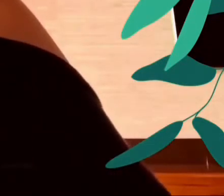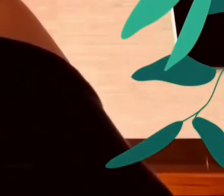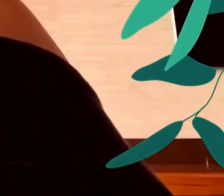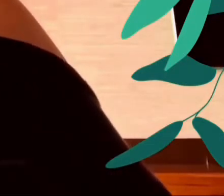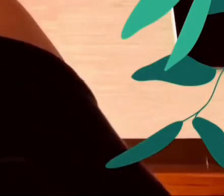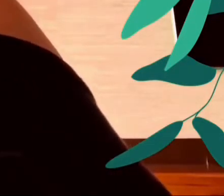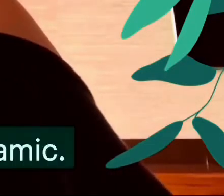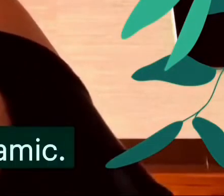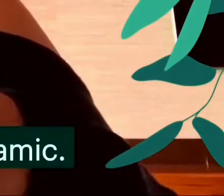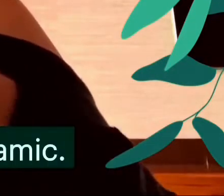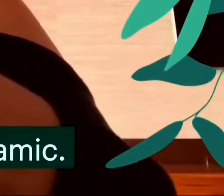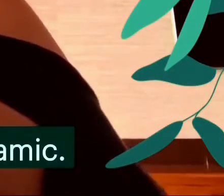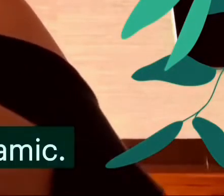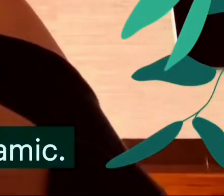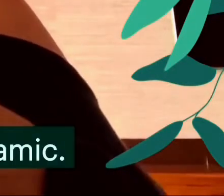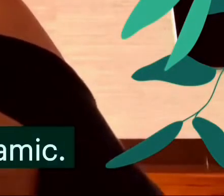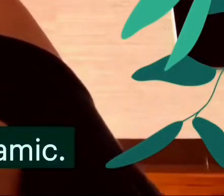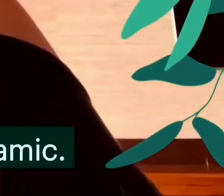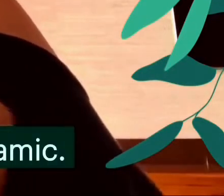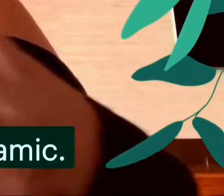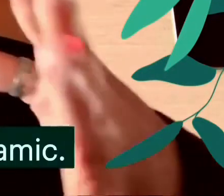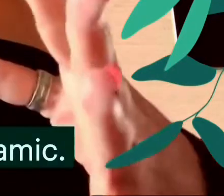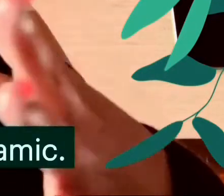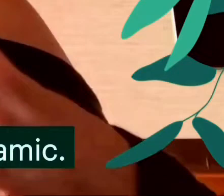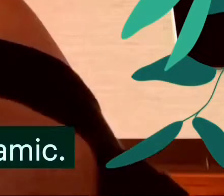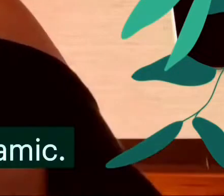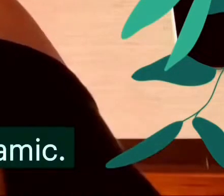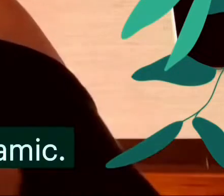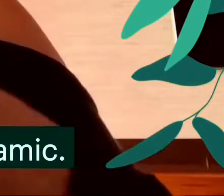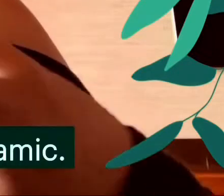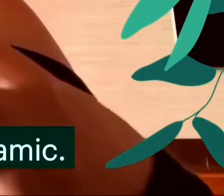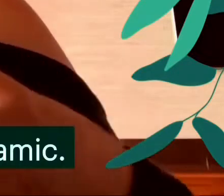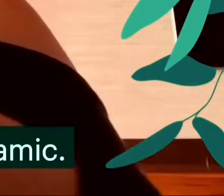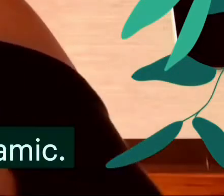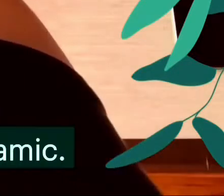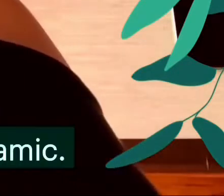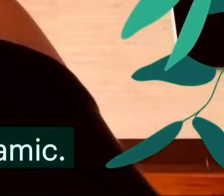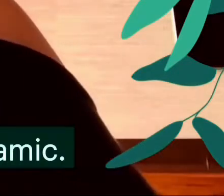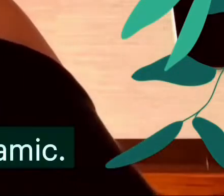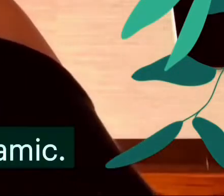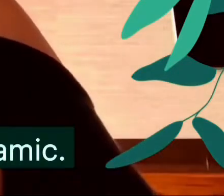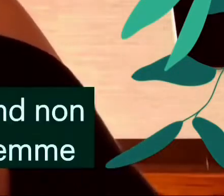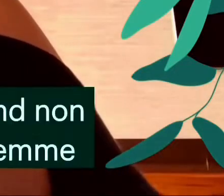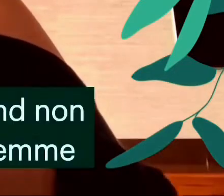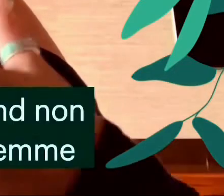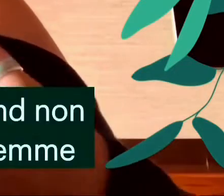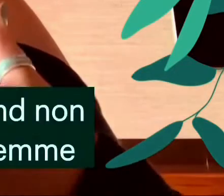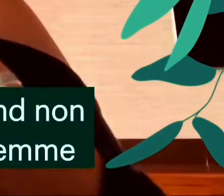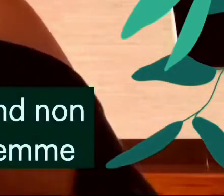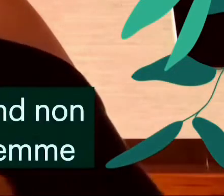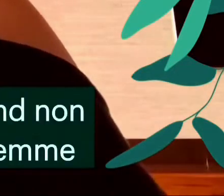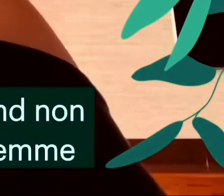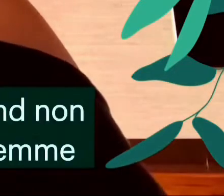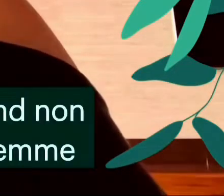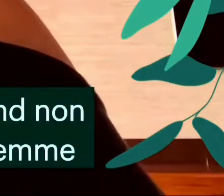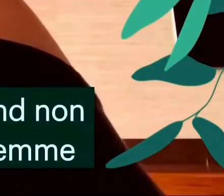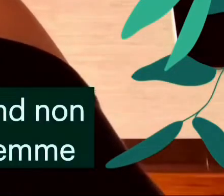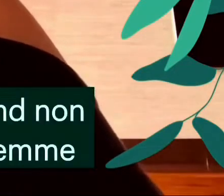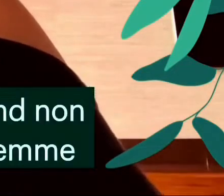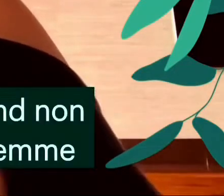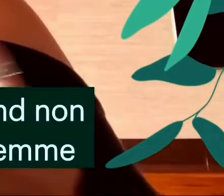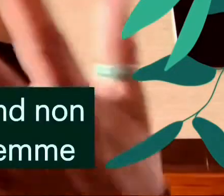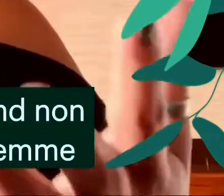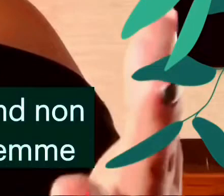remind us Black feminisms are fluid and dynamic. Black feminisms are trans and